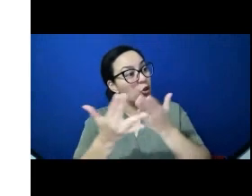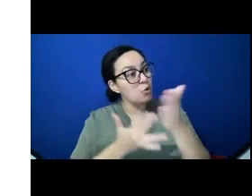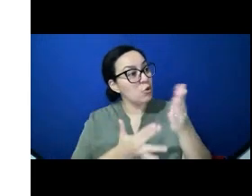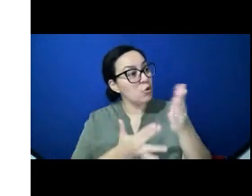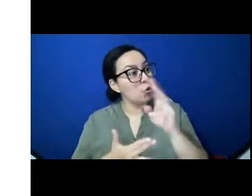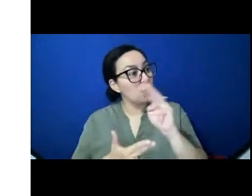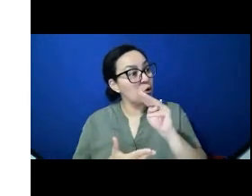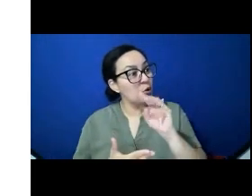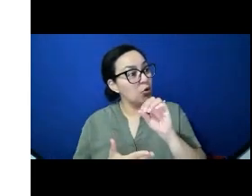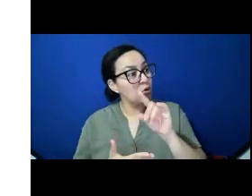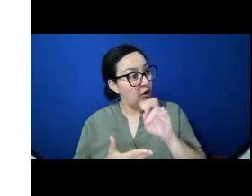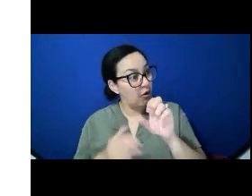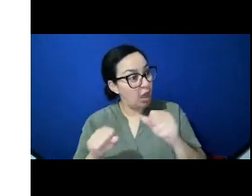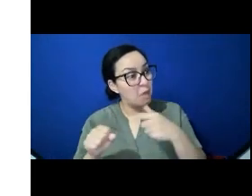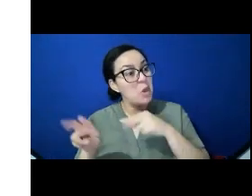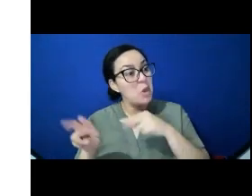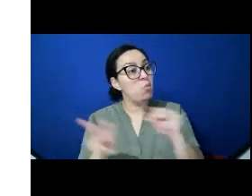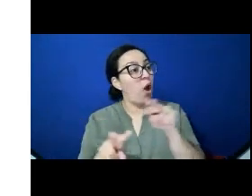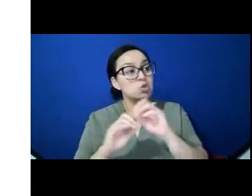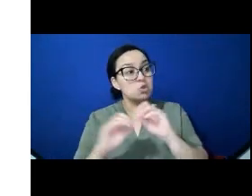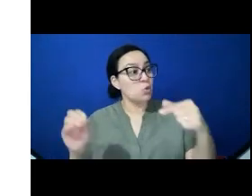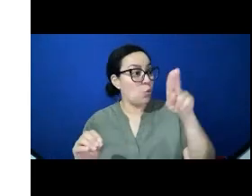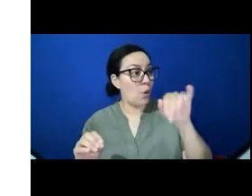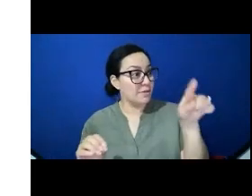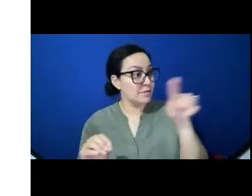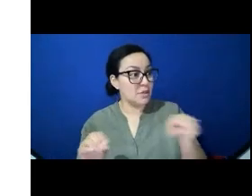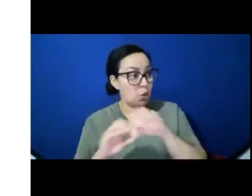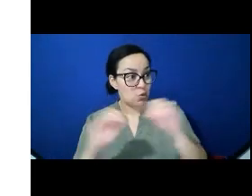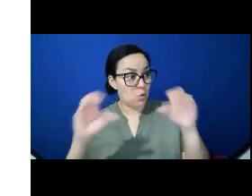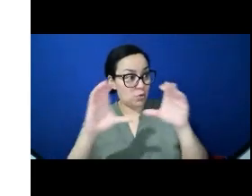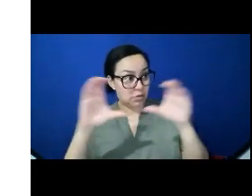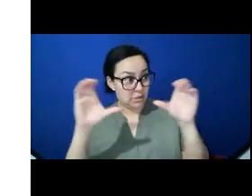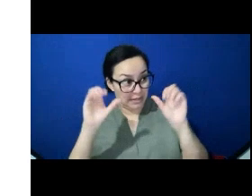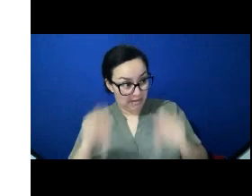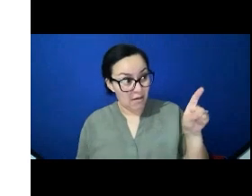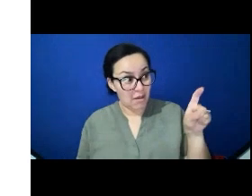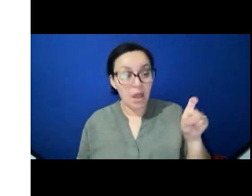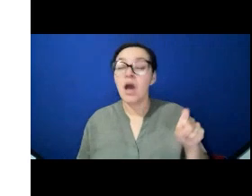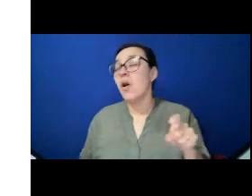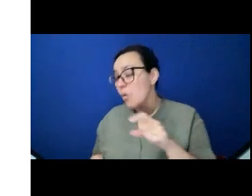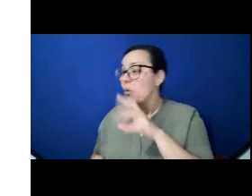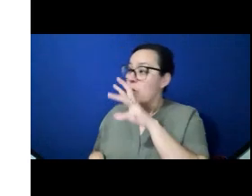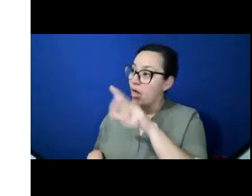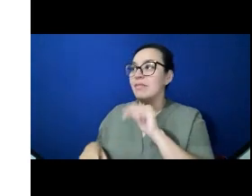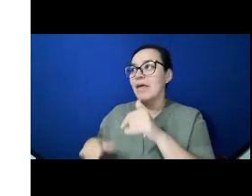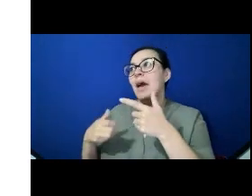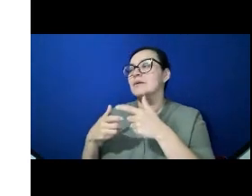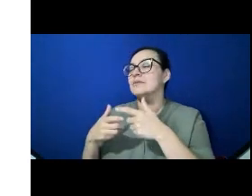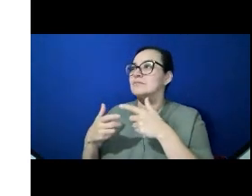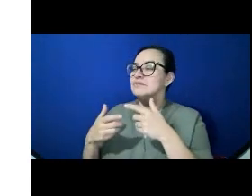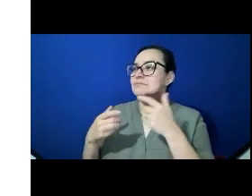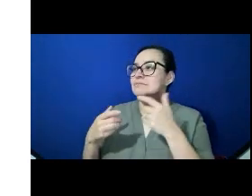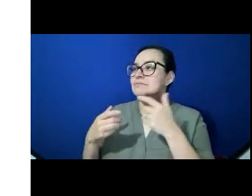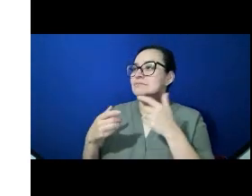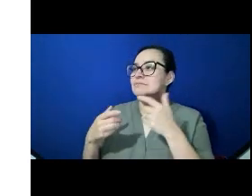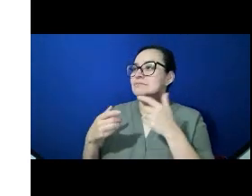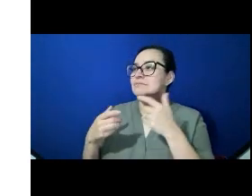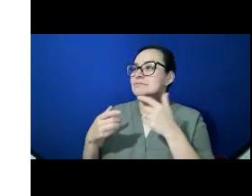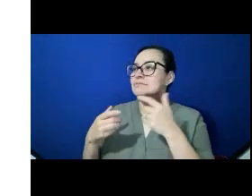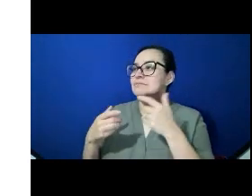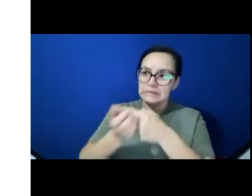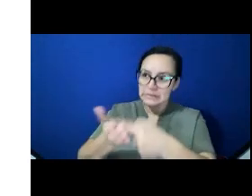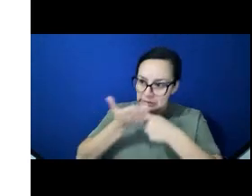we had while creating this project. Some of us wanted no, let's just put it